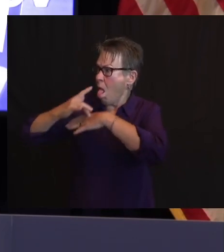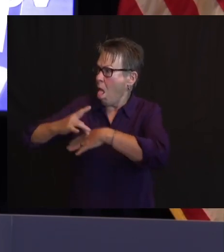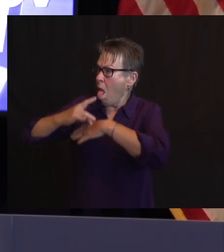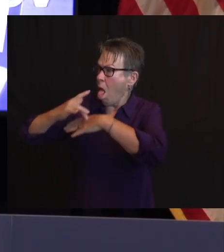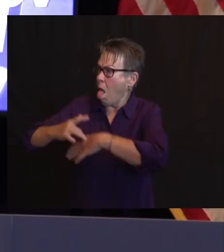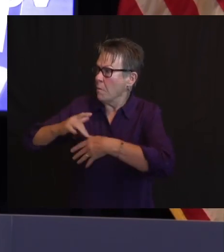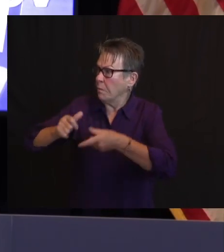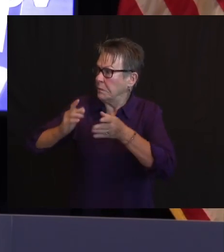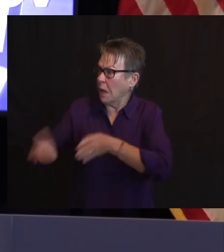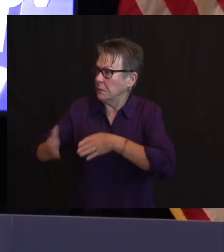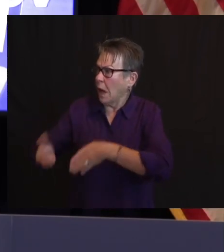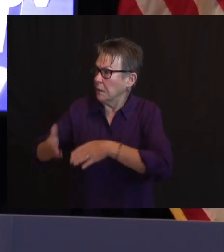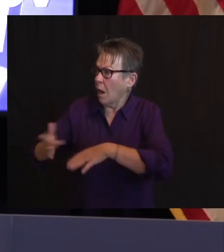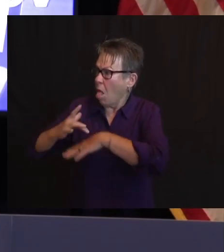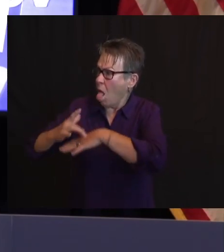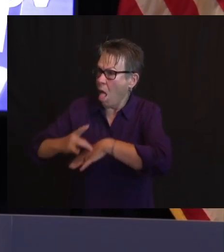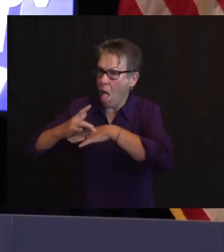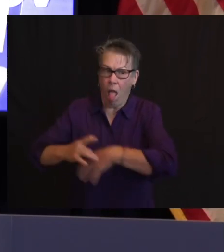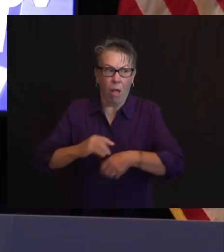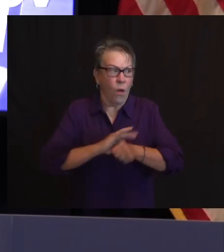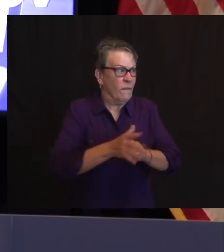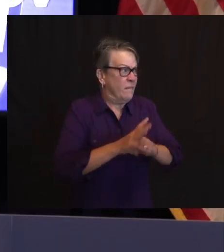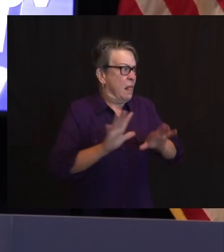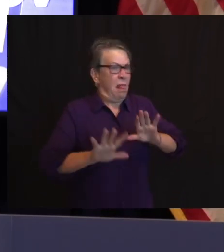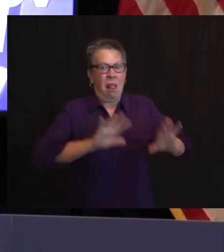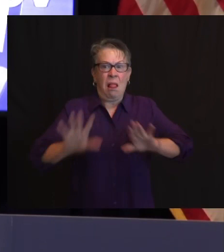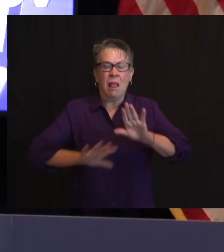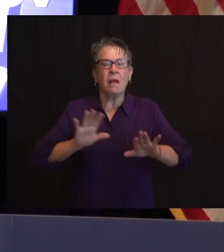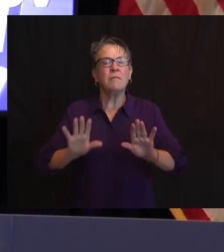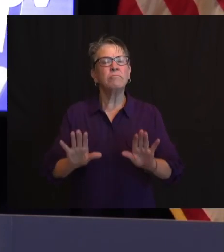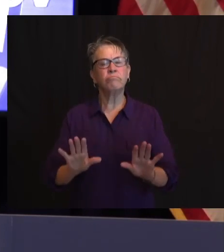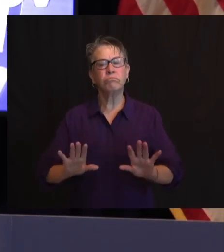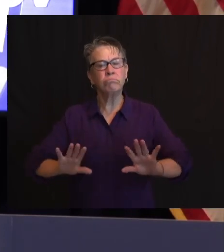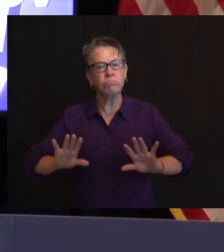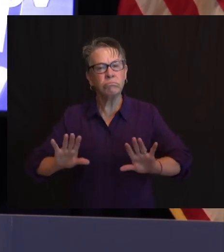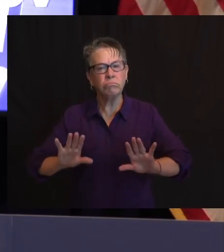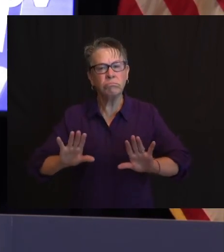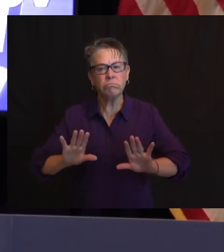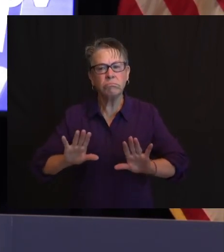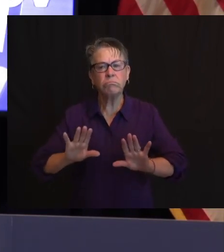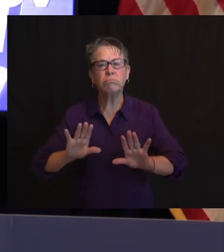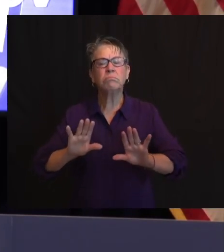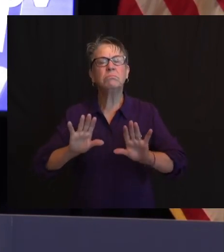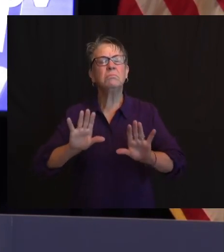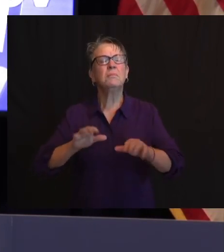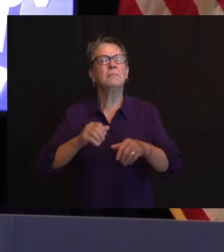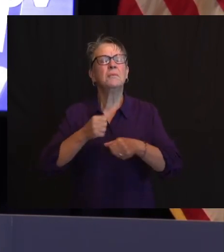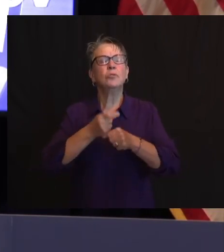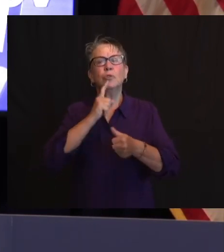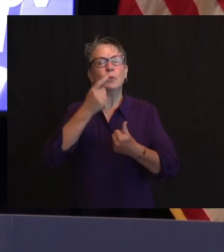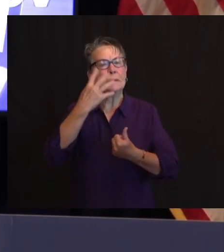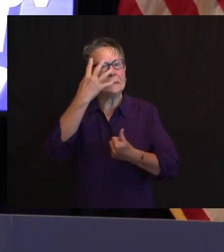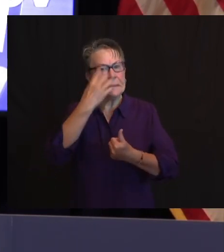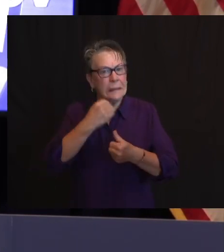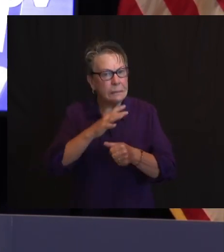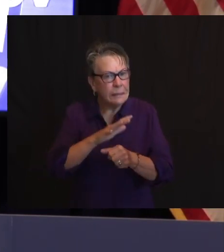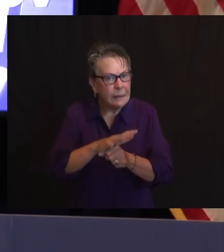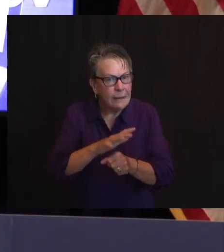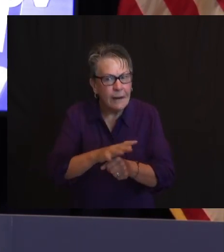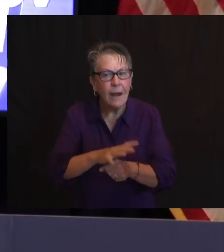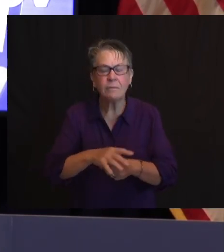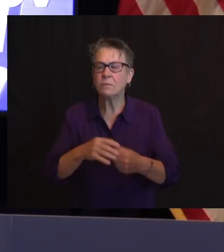mind. Connect with others by a phone call or a video chat, or social support is vital to